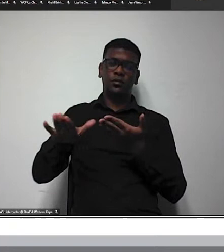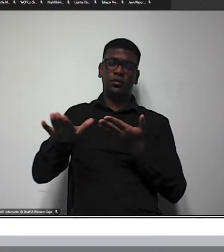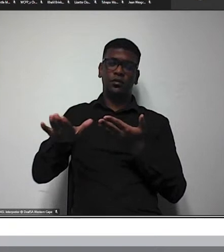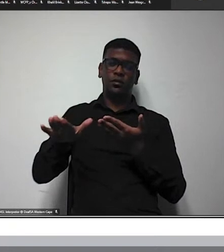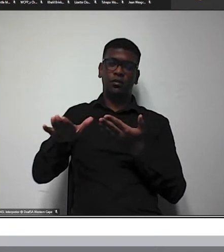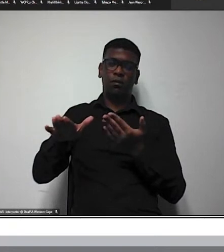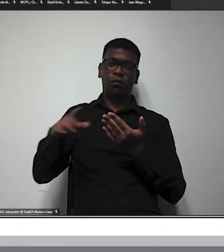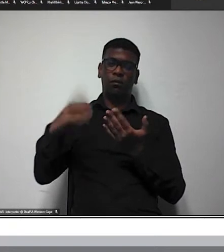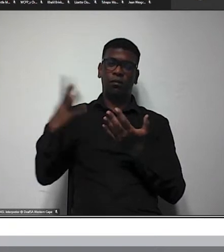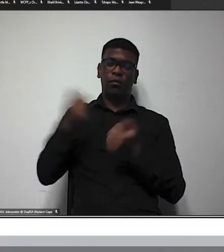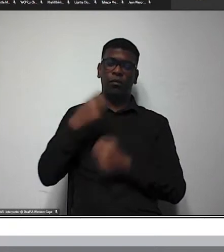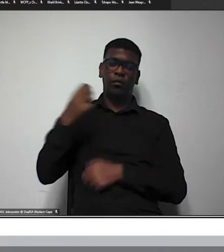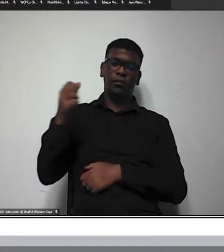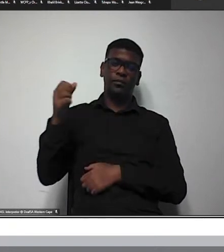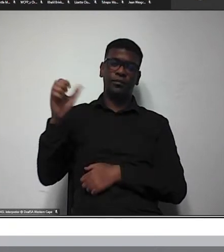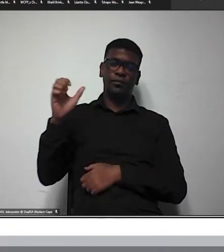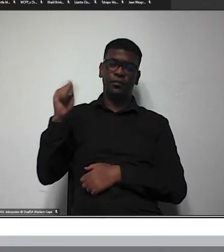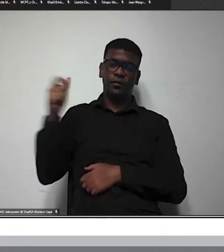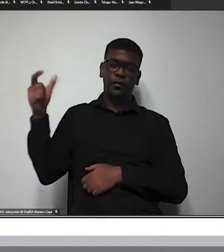AGOA,